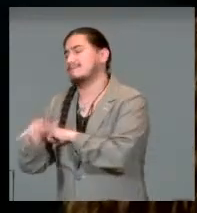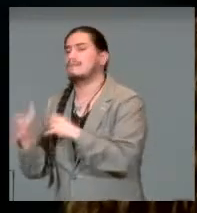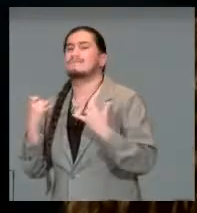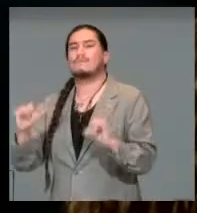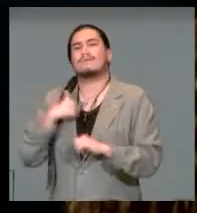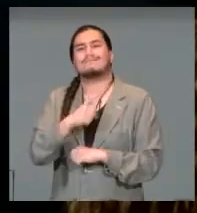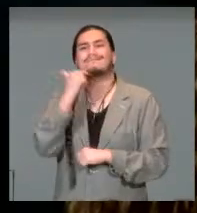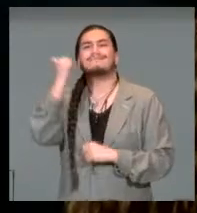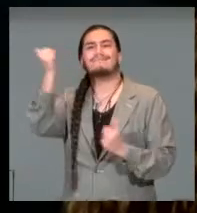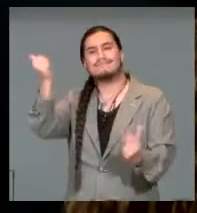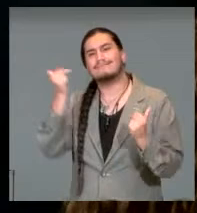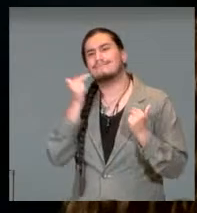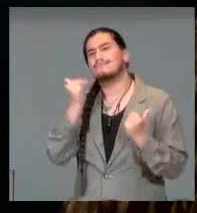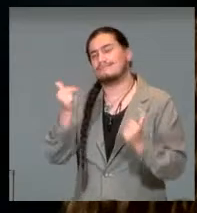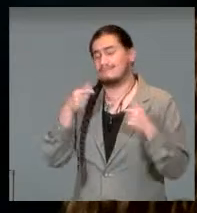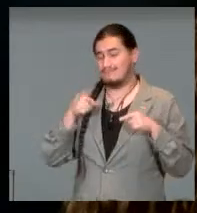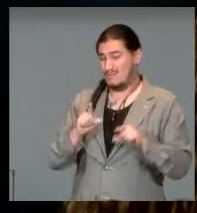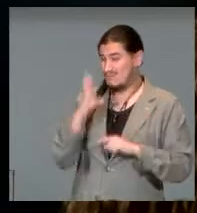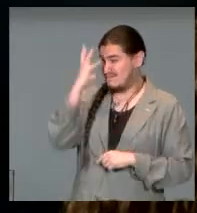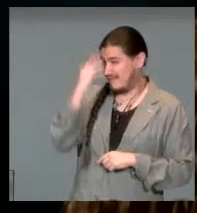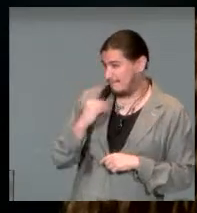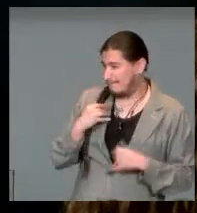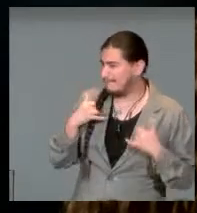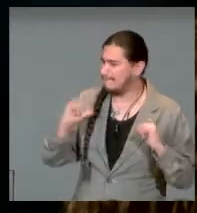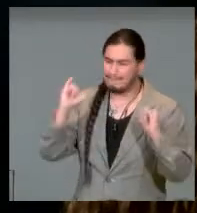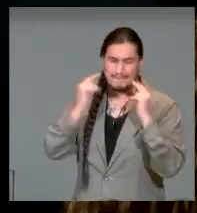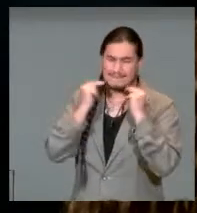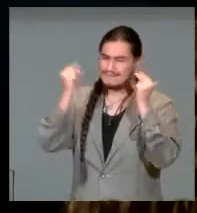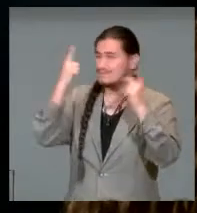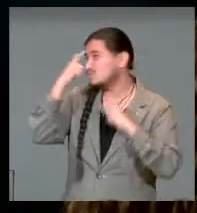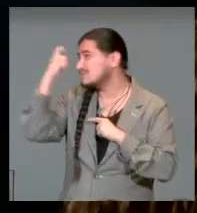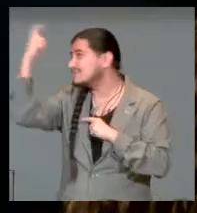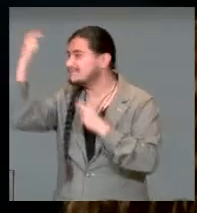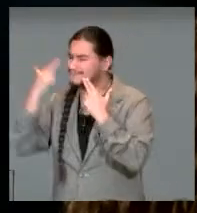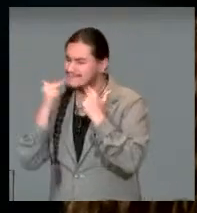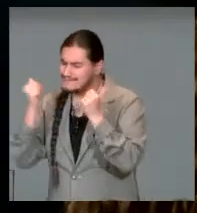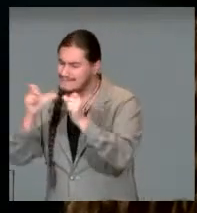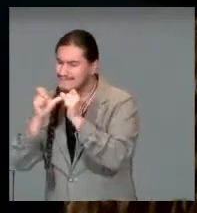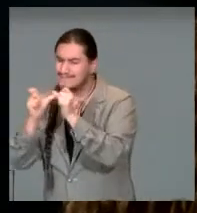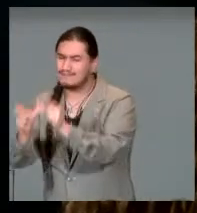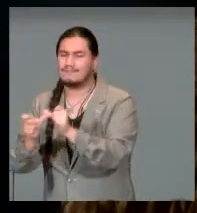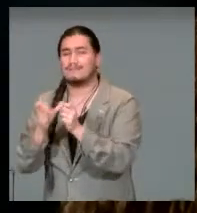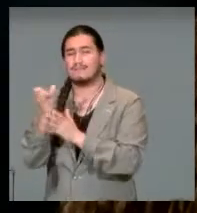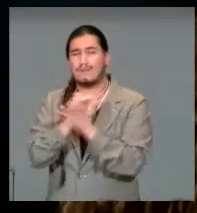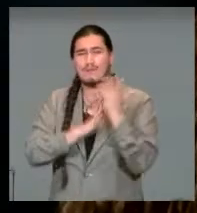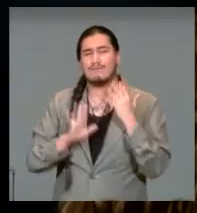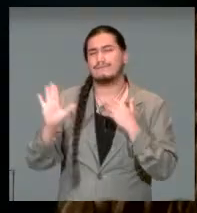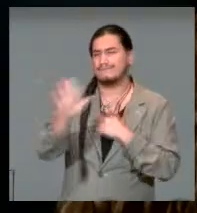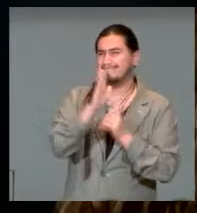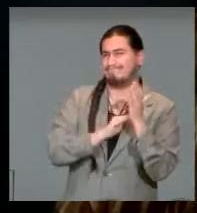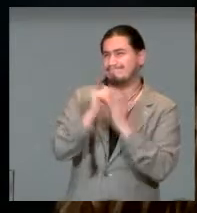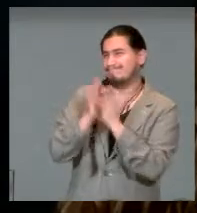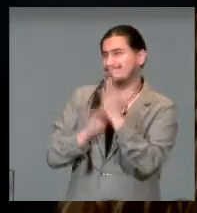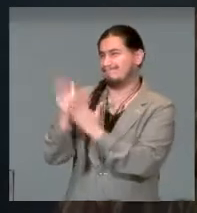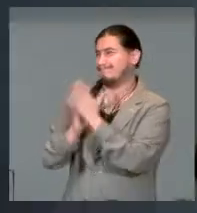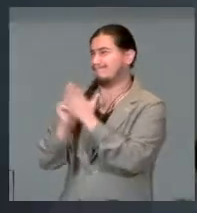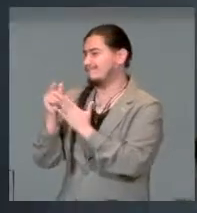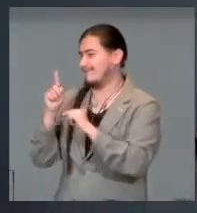in our sleep, in our dreams, and the artists paint what they can't